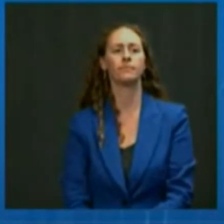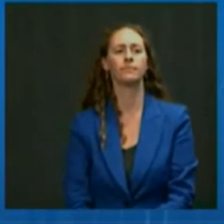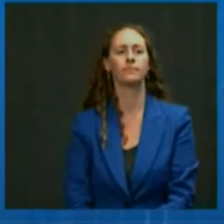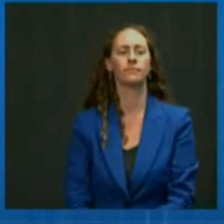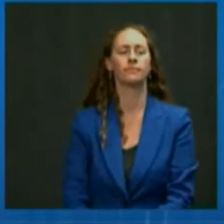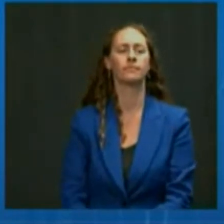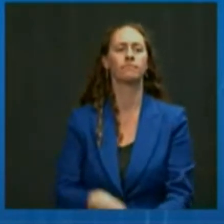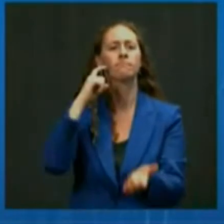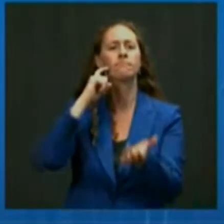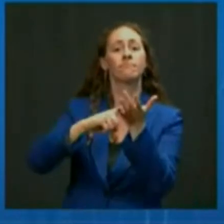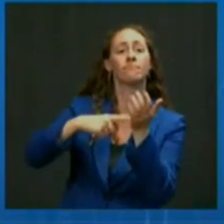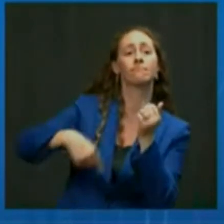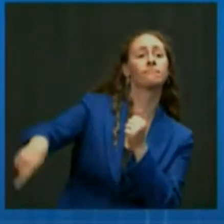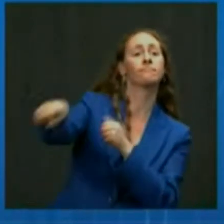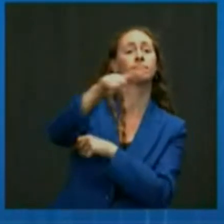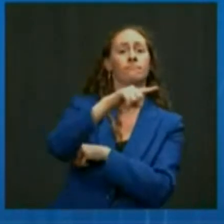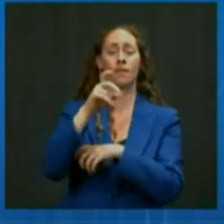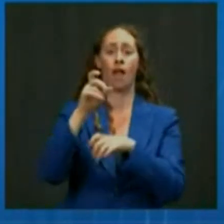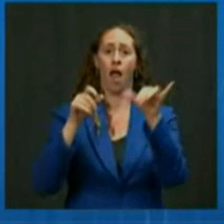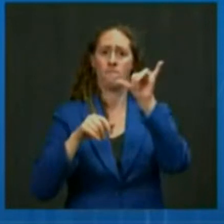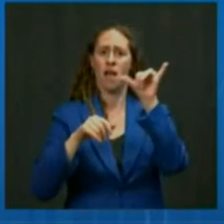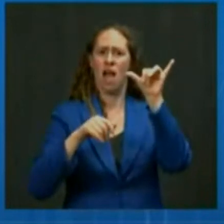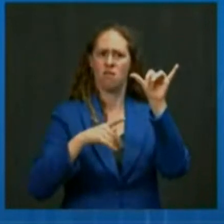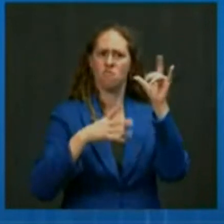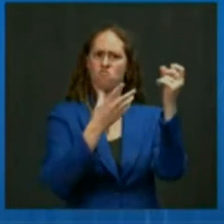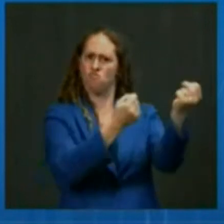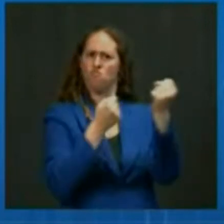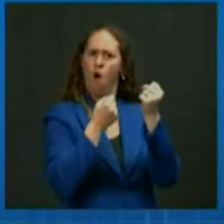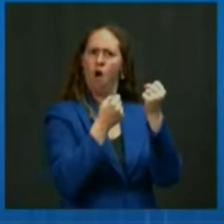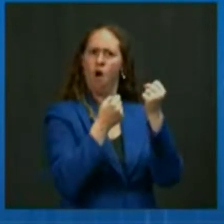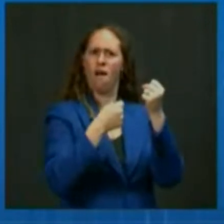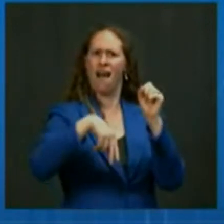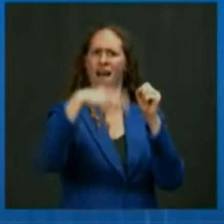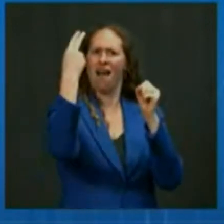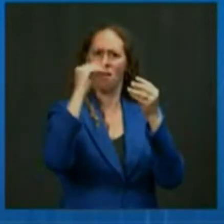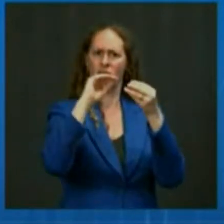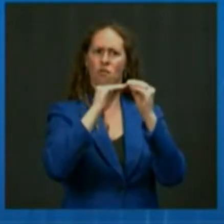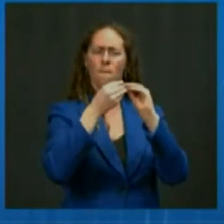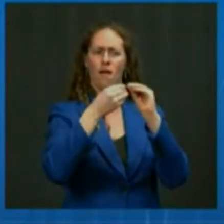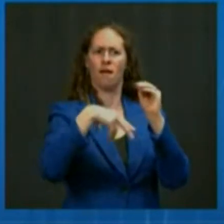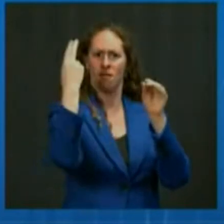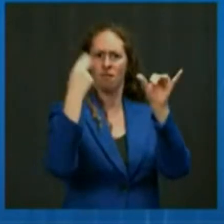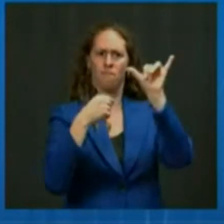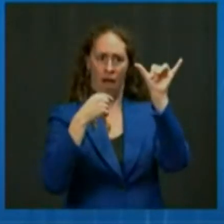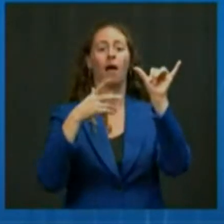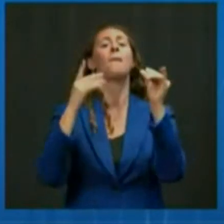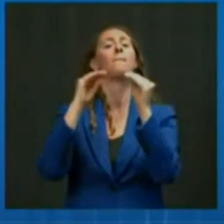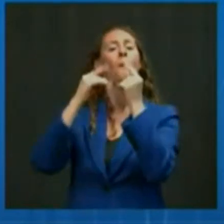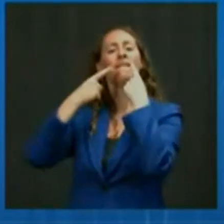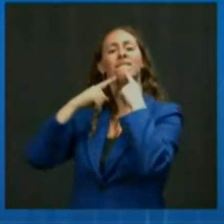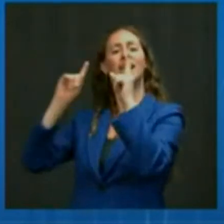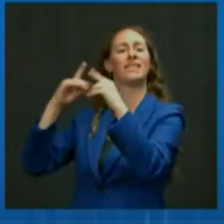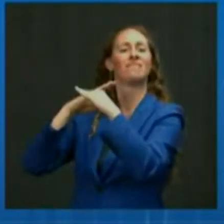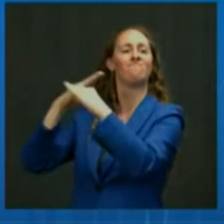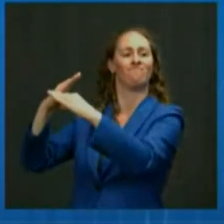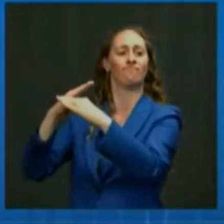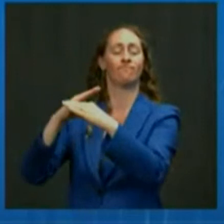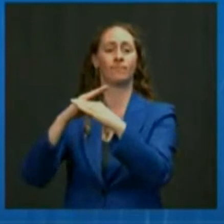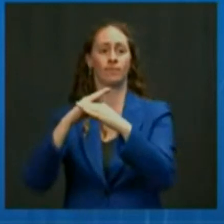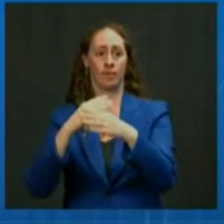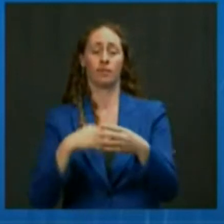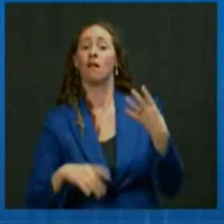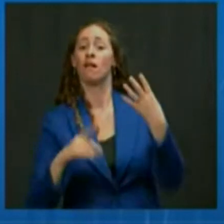of the vaccine. Third, higher levels of antibody may be required to protect against